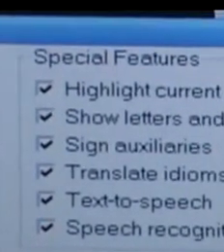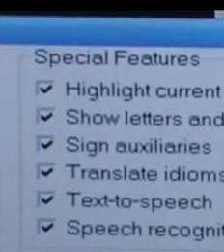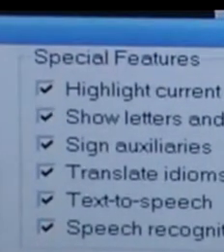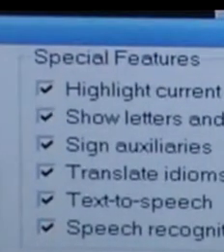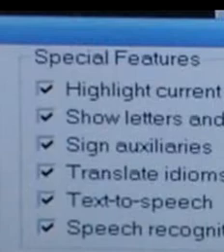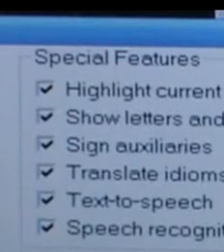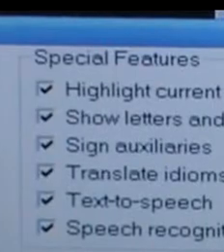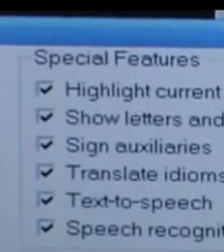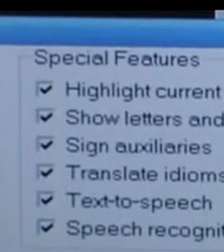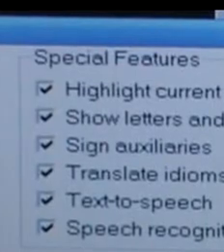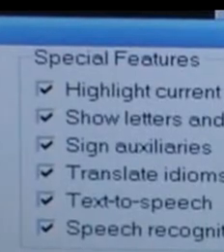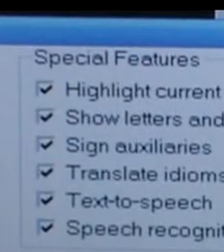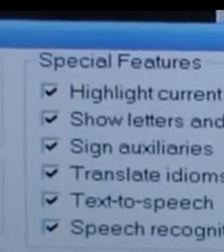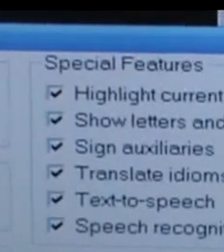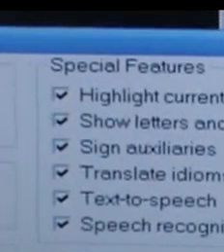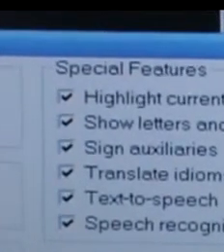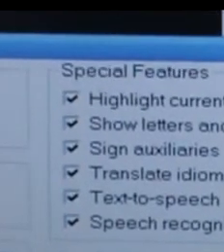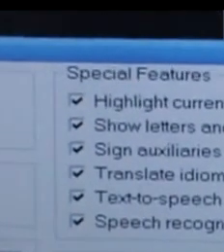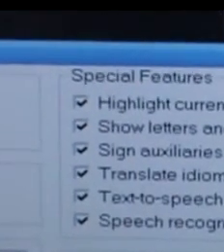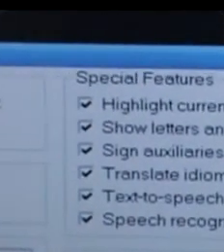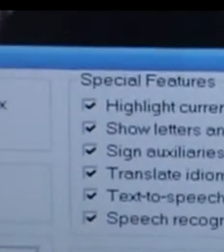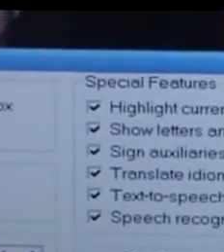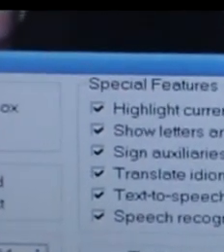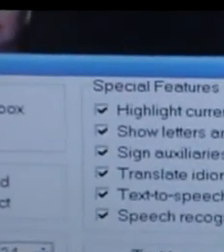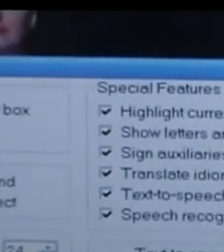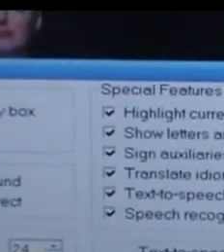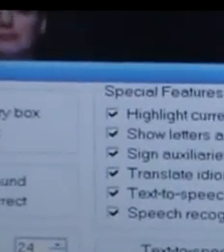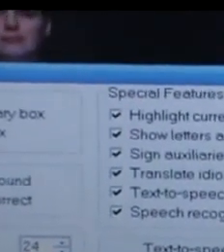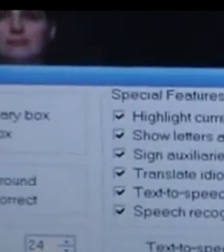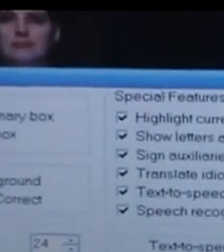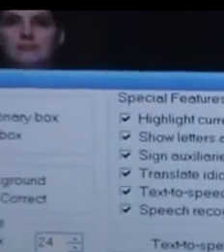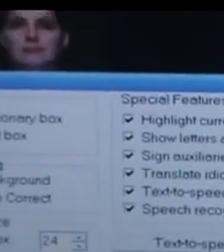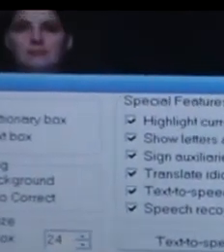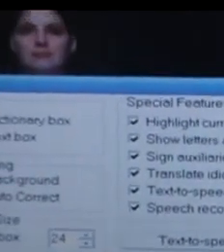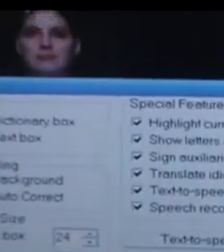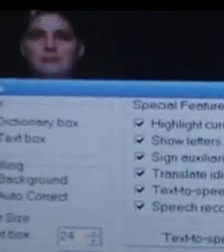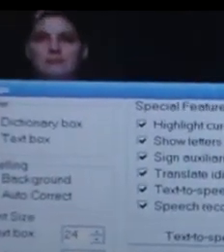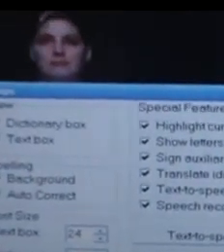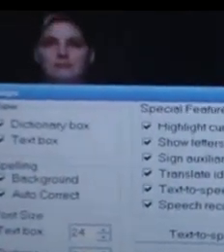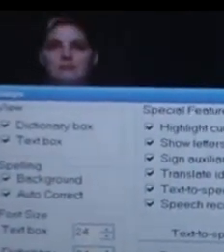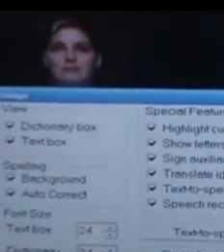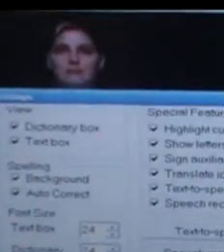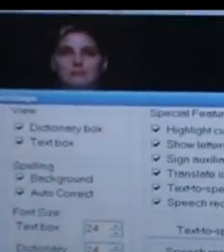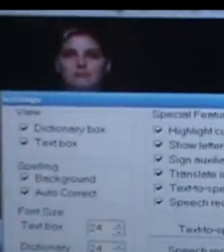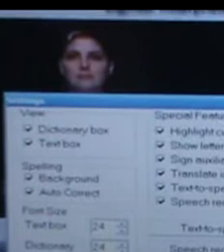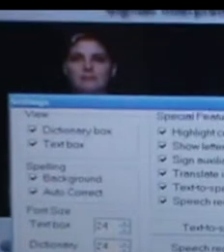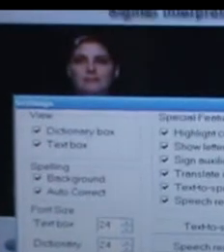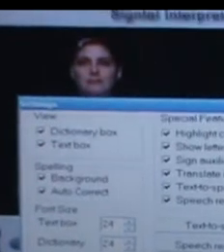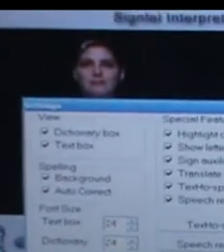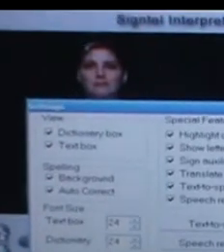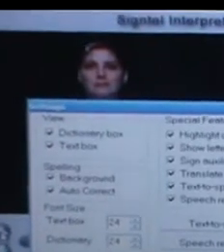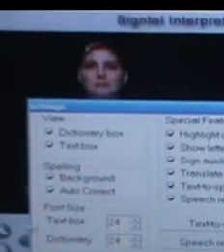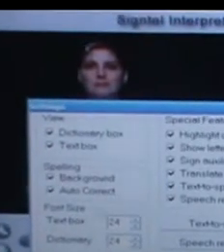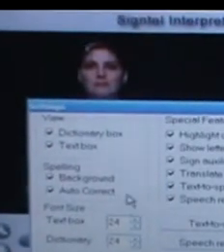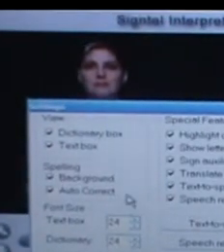a voice at a different speed. I will discuss the toolbox later